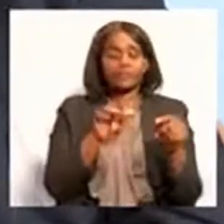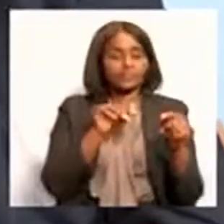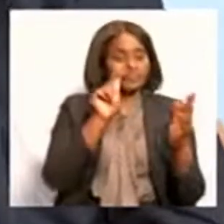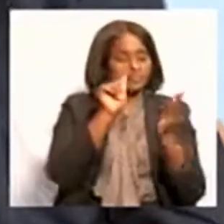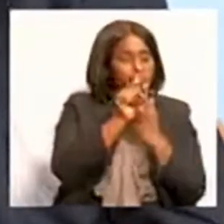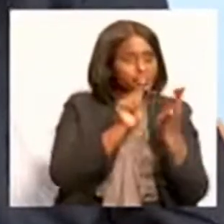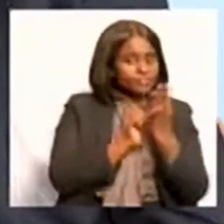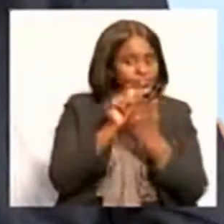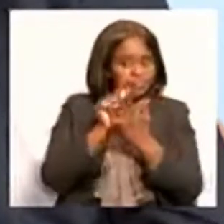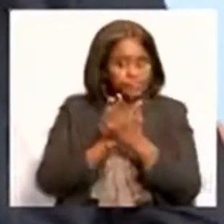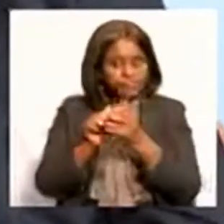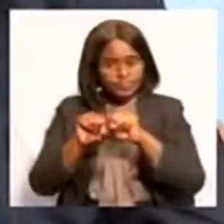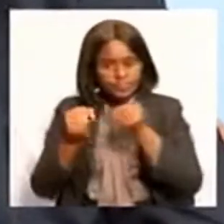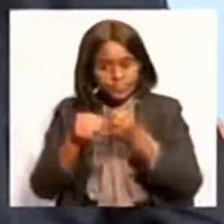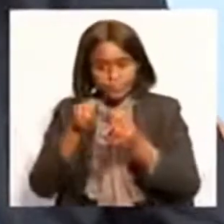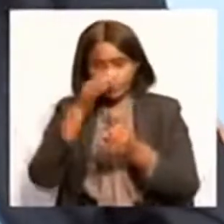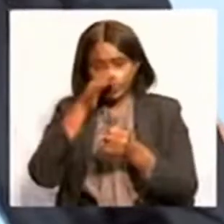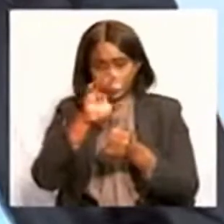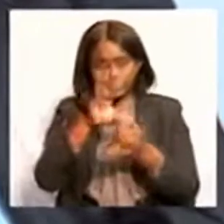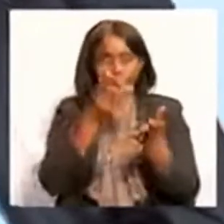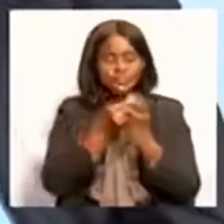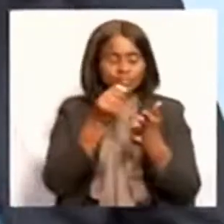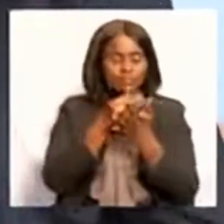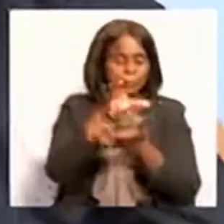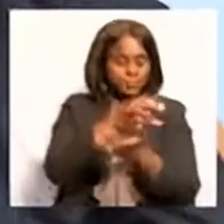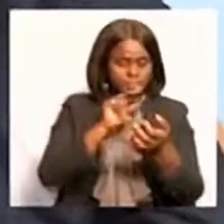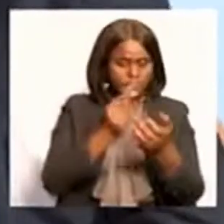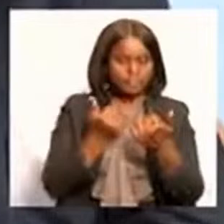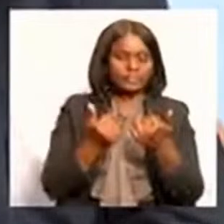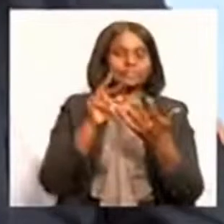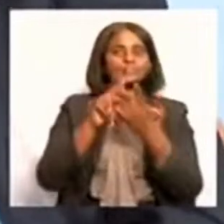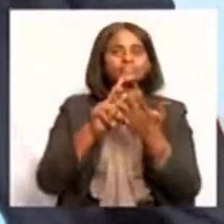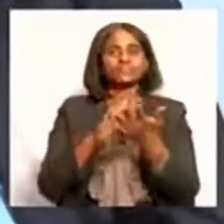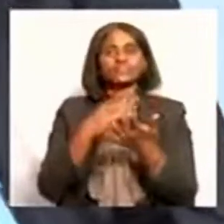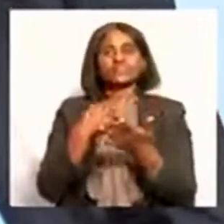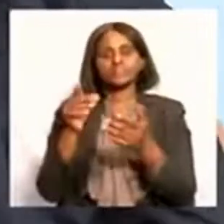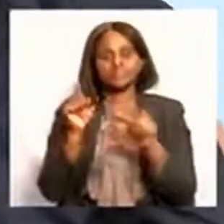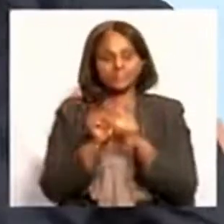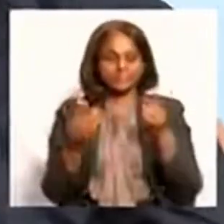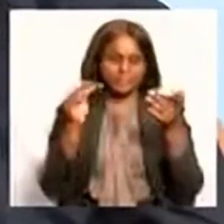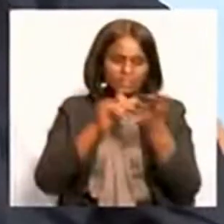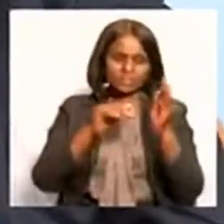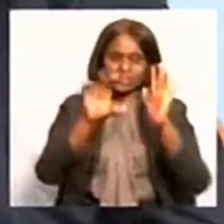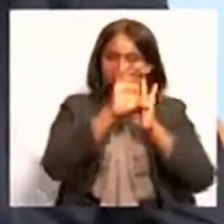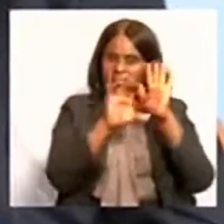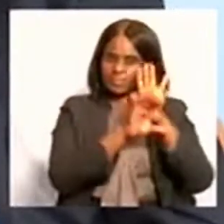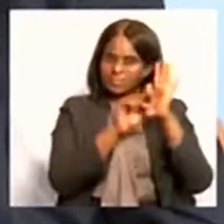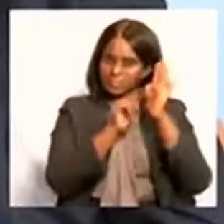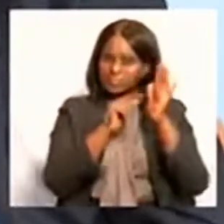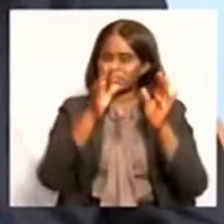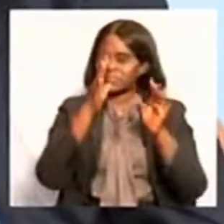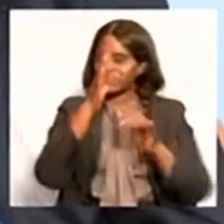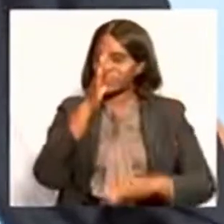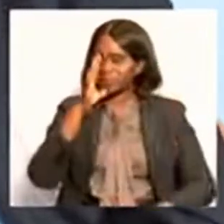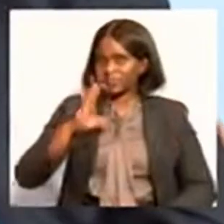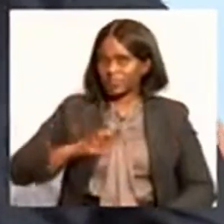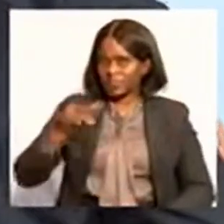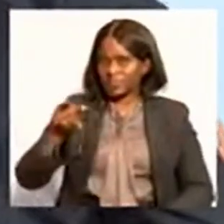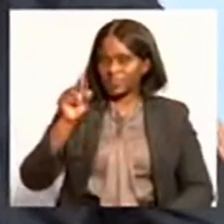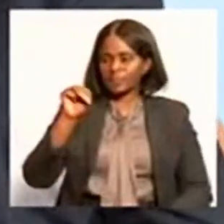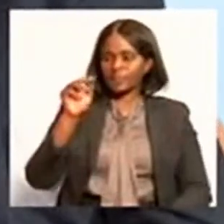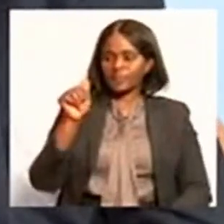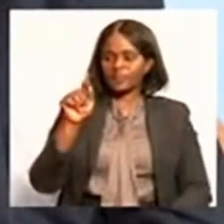relates to corruption and money laundering, fraud, we immediately report. Then also the Constitution, as Madam Matimba did mention, we are